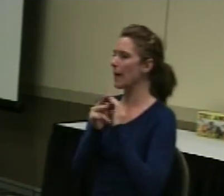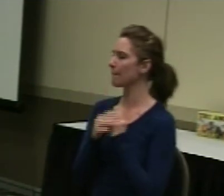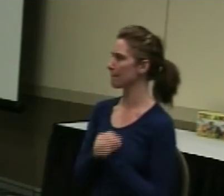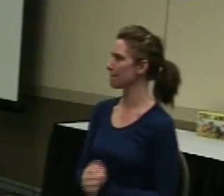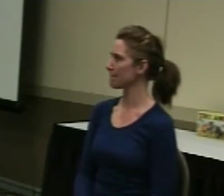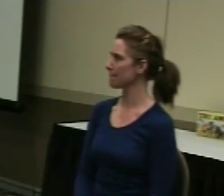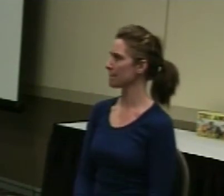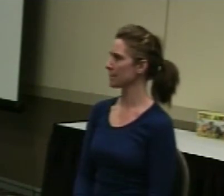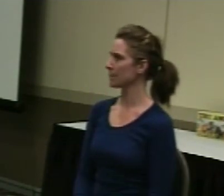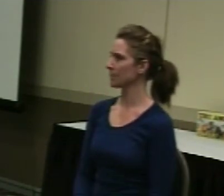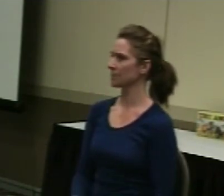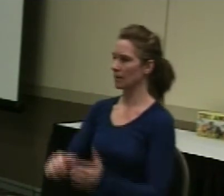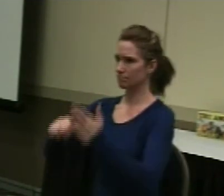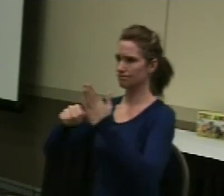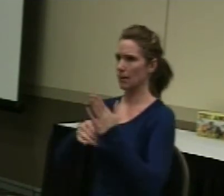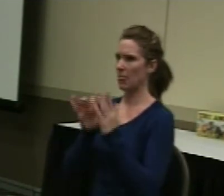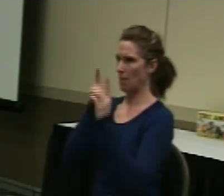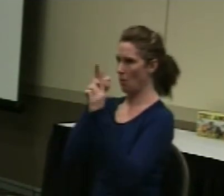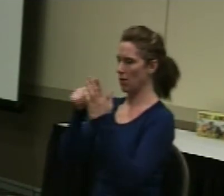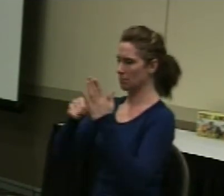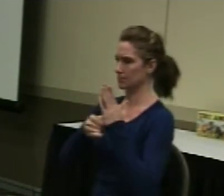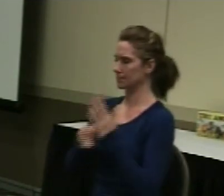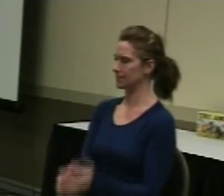that illustrates that point. Oops.